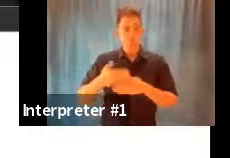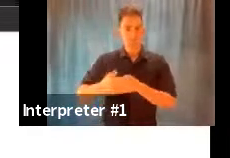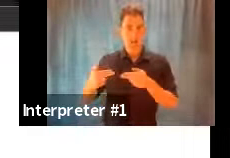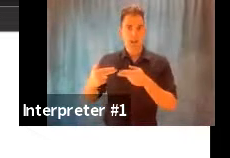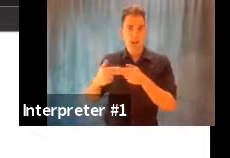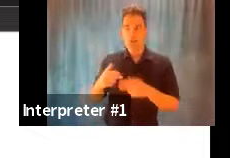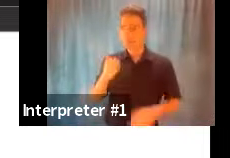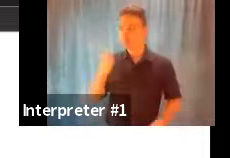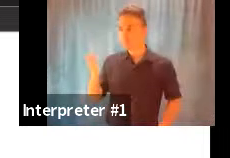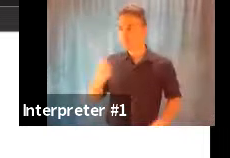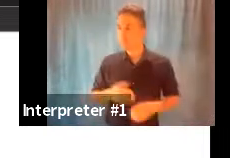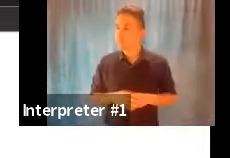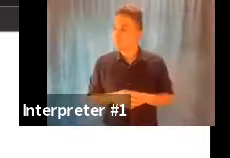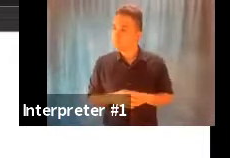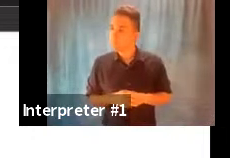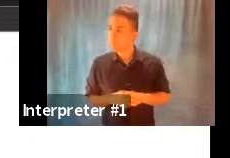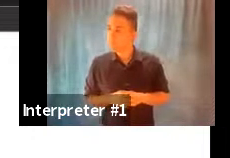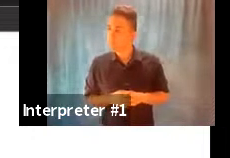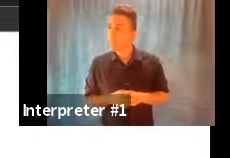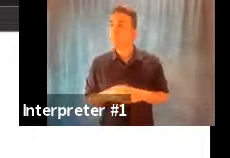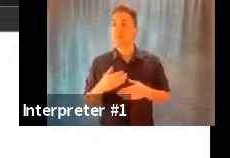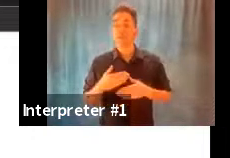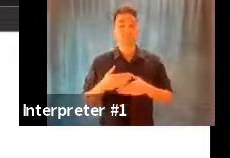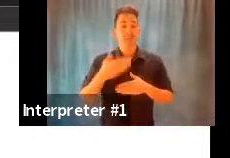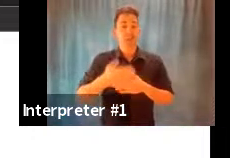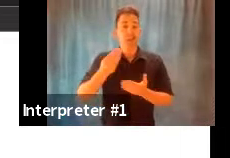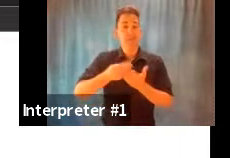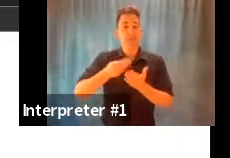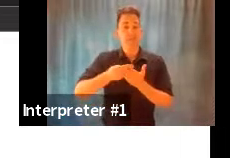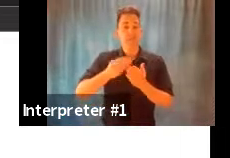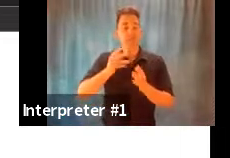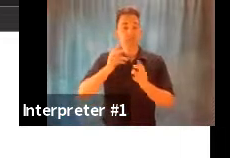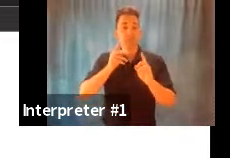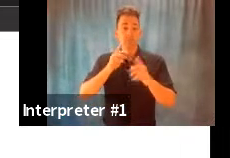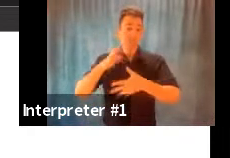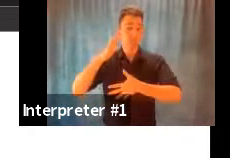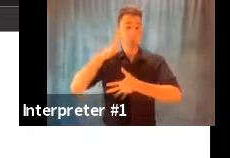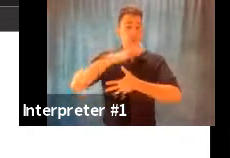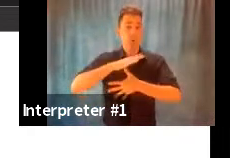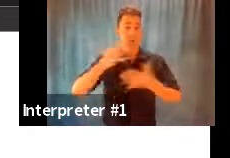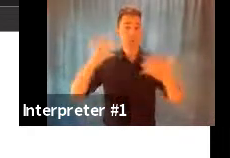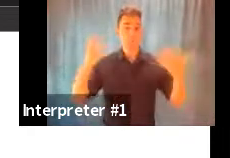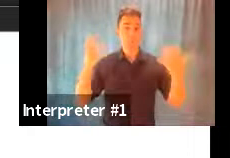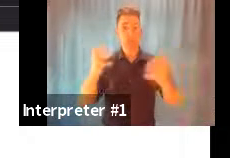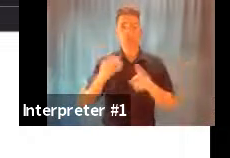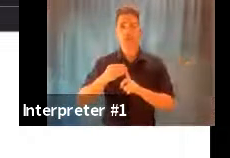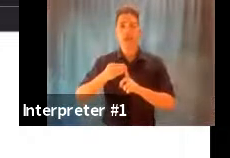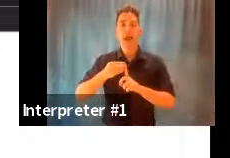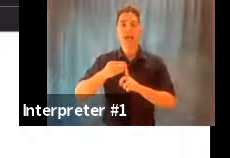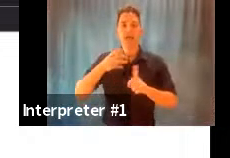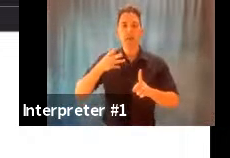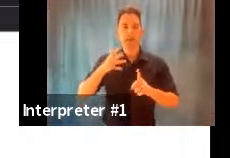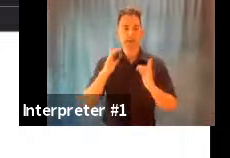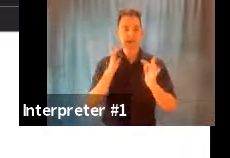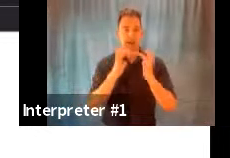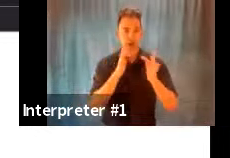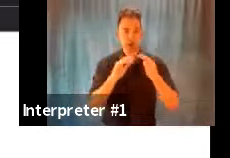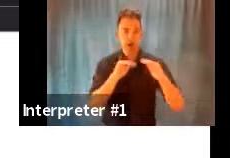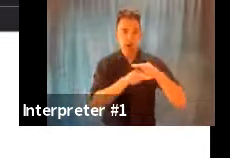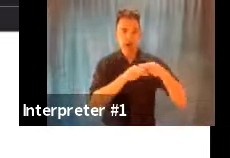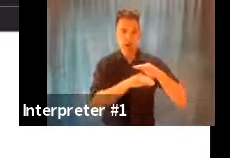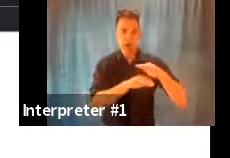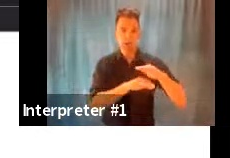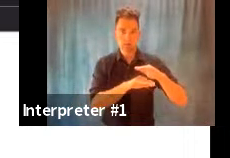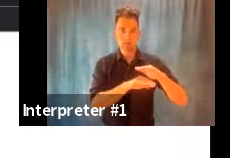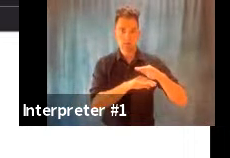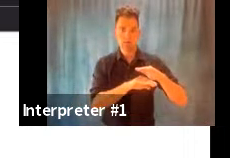And the next funding priority is expanding internet access. We know that a lot of folks